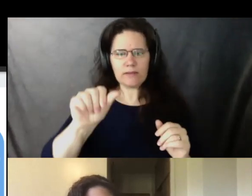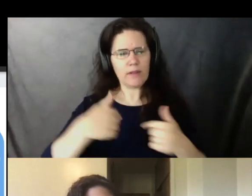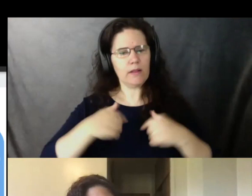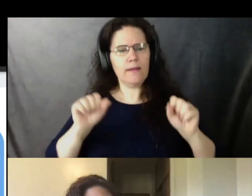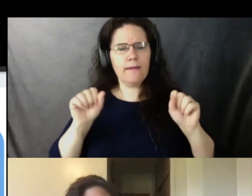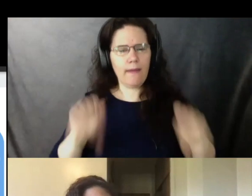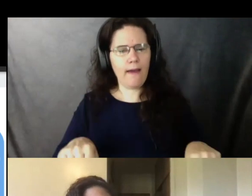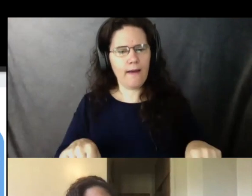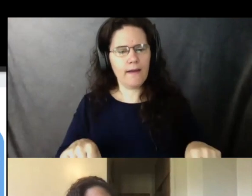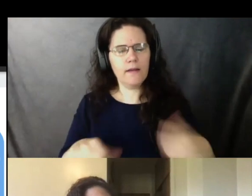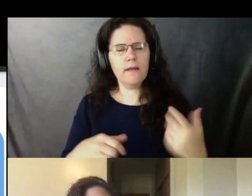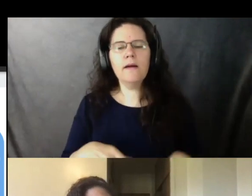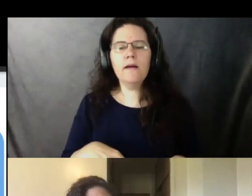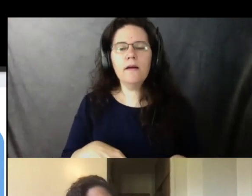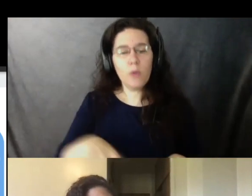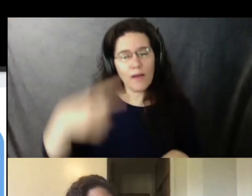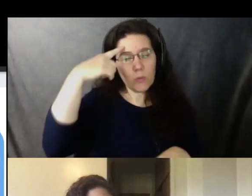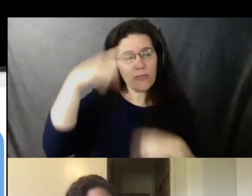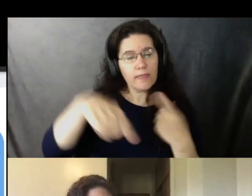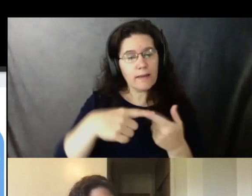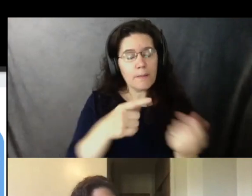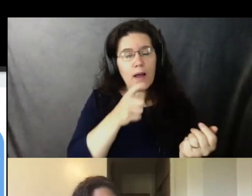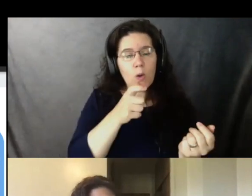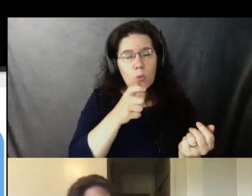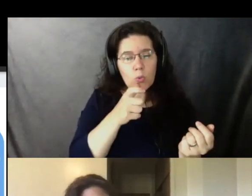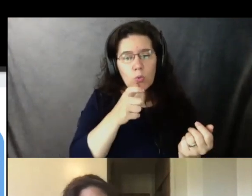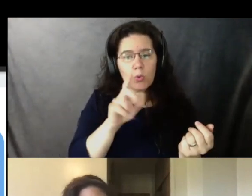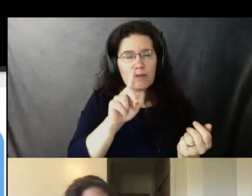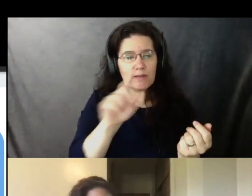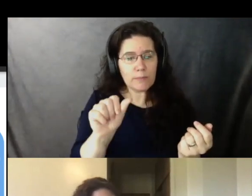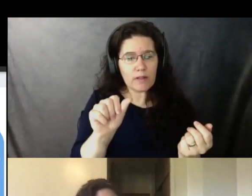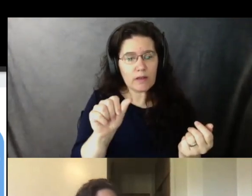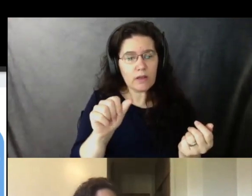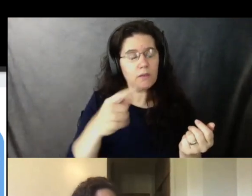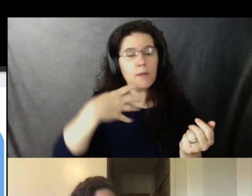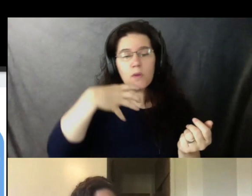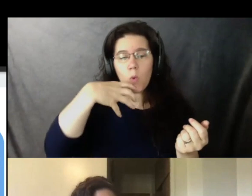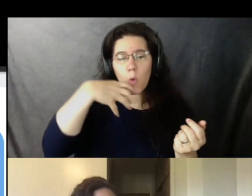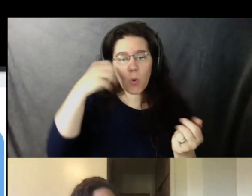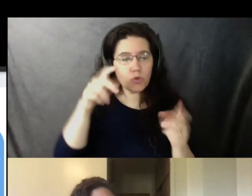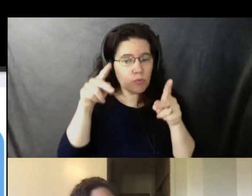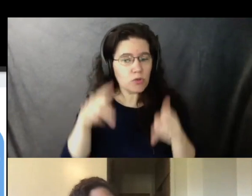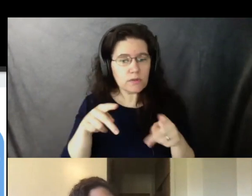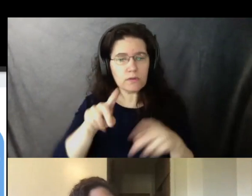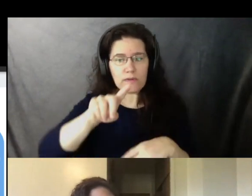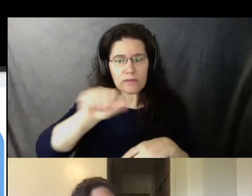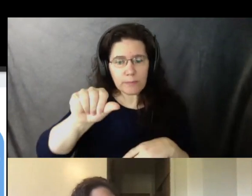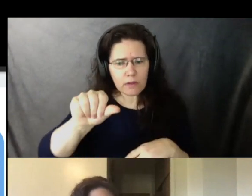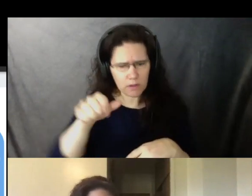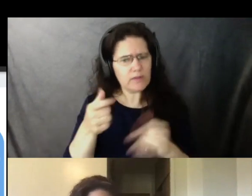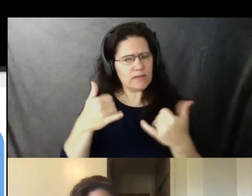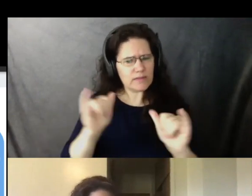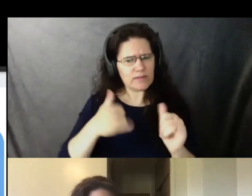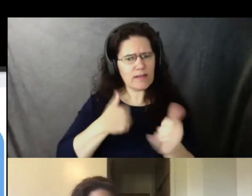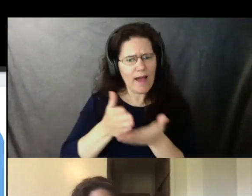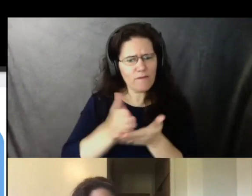that all people with disabilities are individuals with rights, that they experience discrimination,